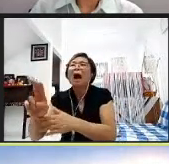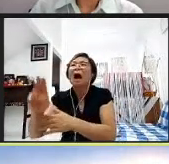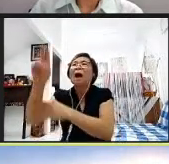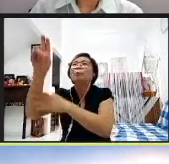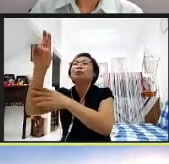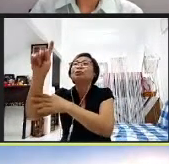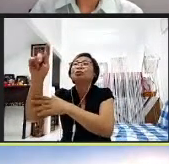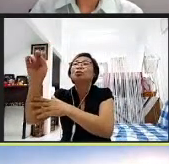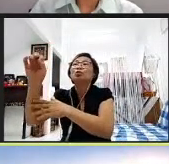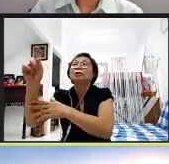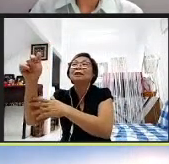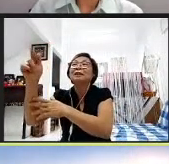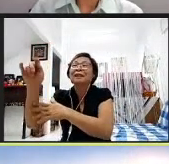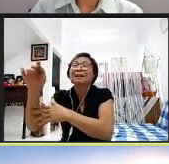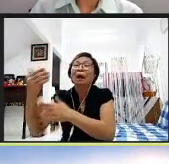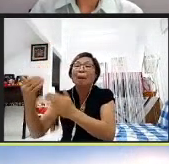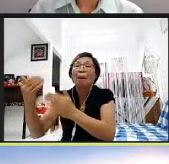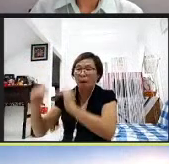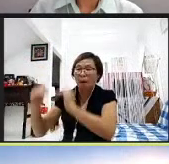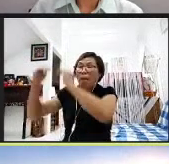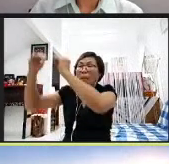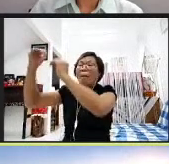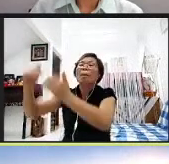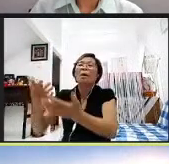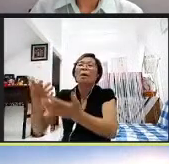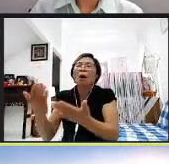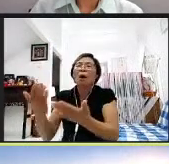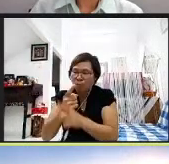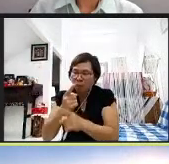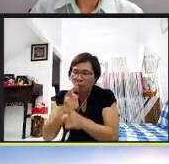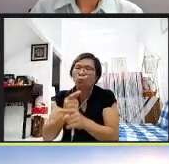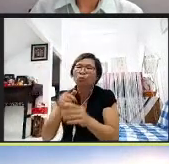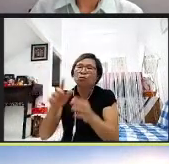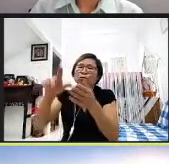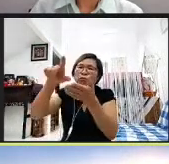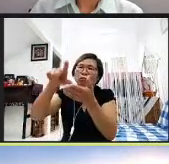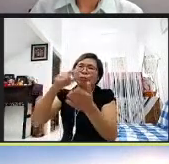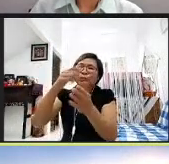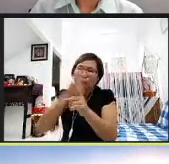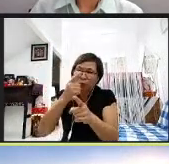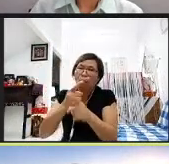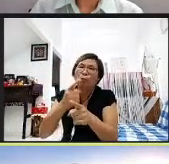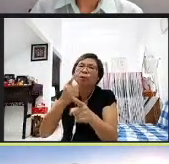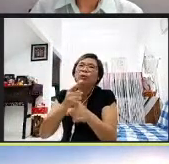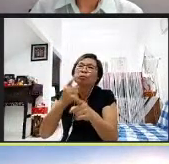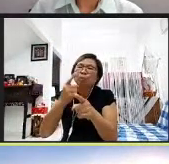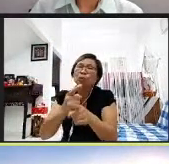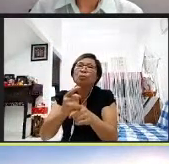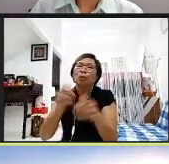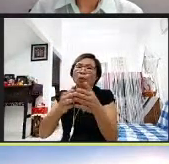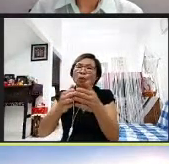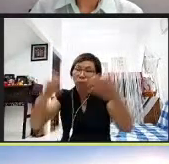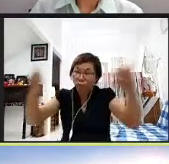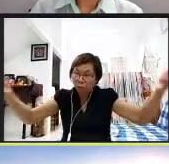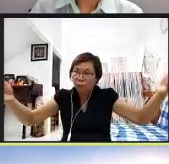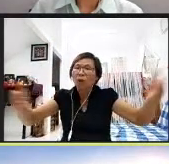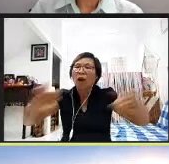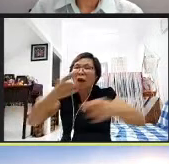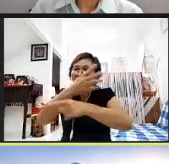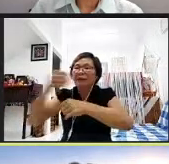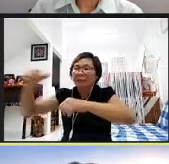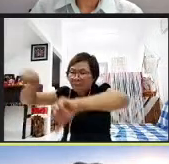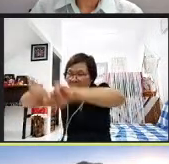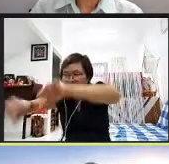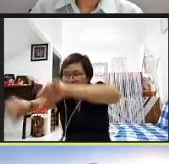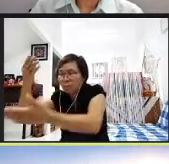the proper news, whether this one come out from a verified authority and any scientific evidence before we